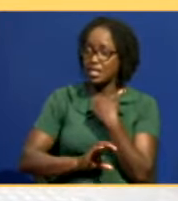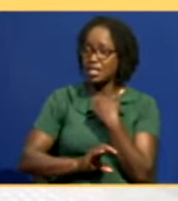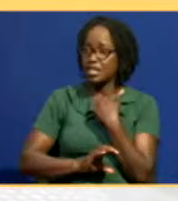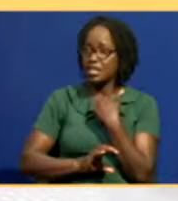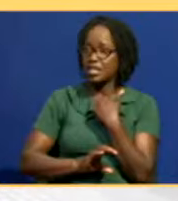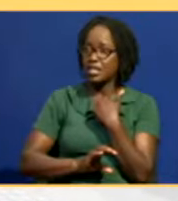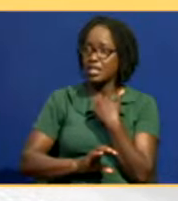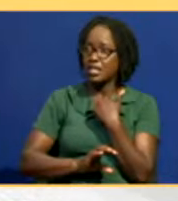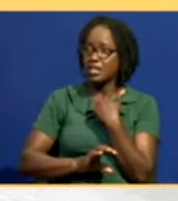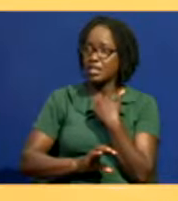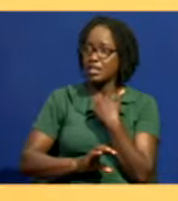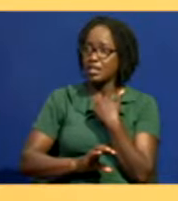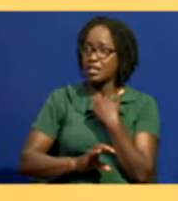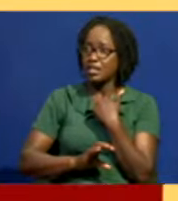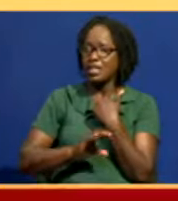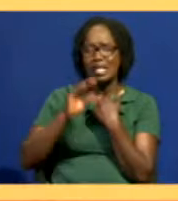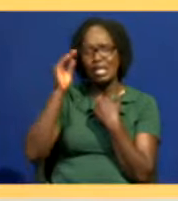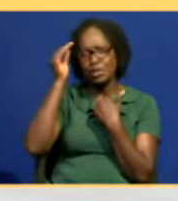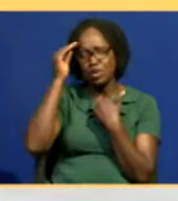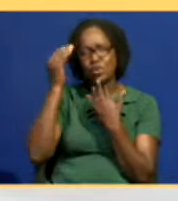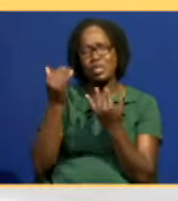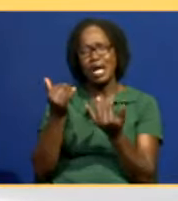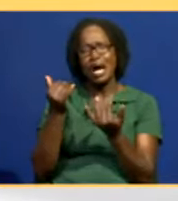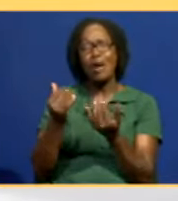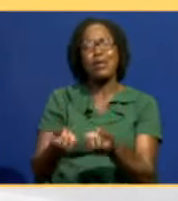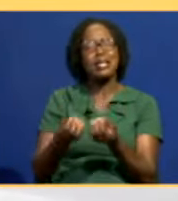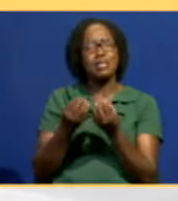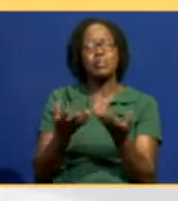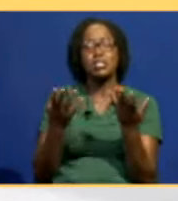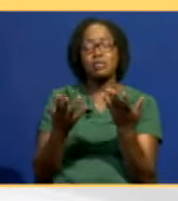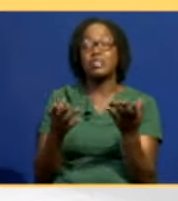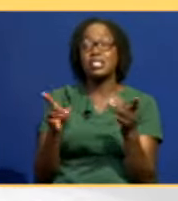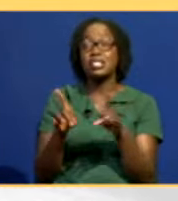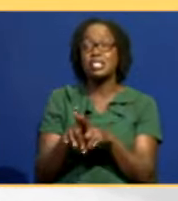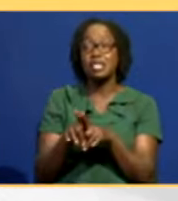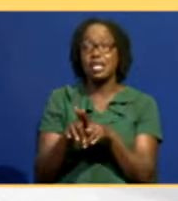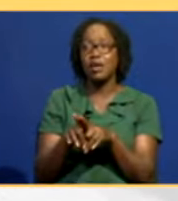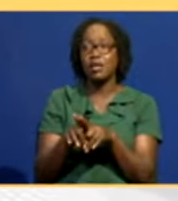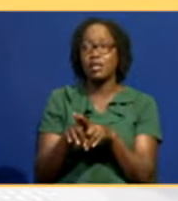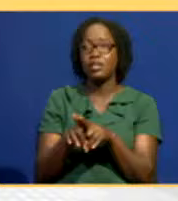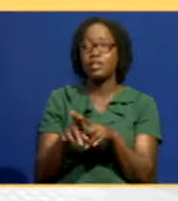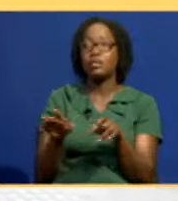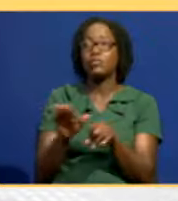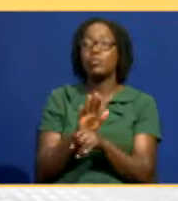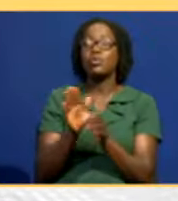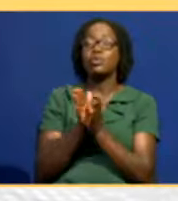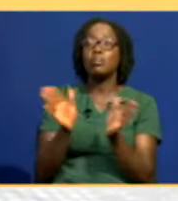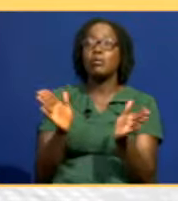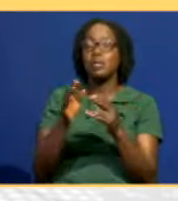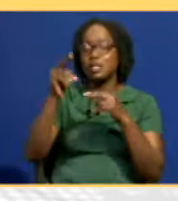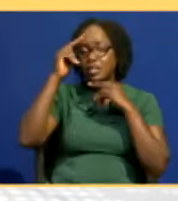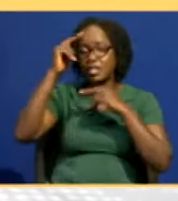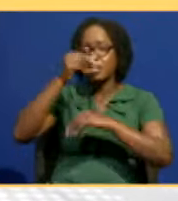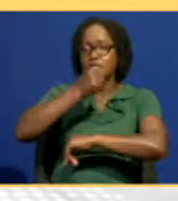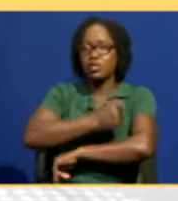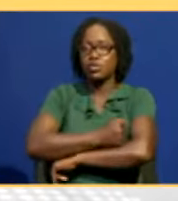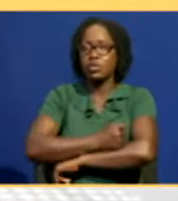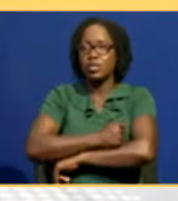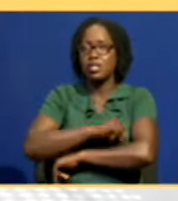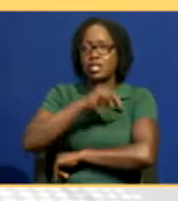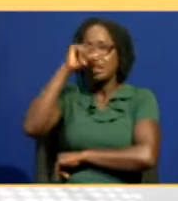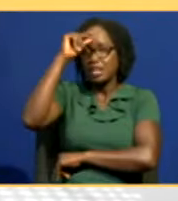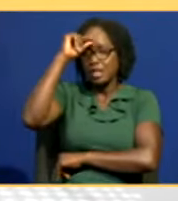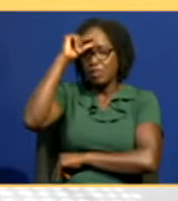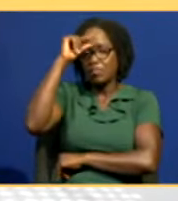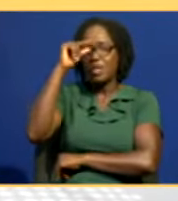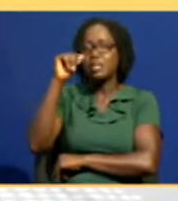made actually education quite expensive. Still, in most of the public secondary schools, the government has